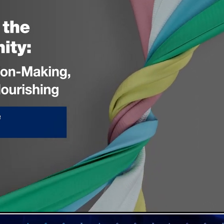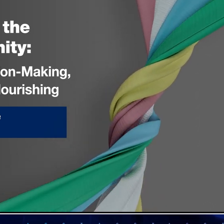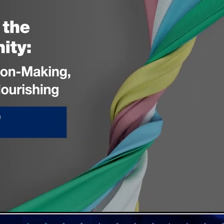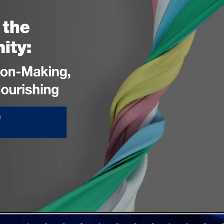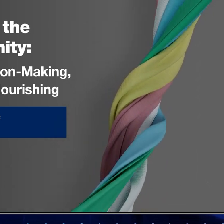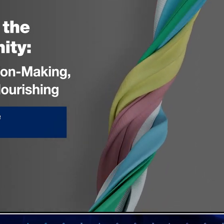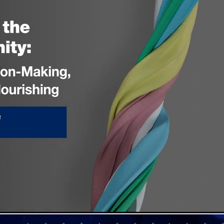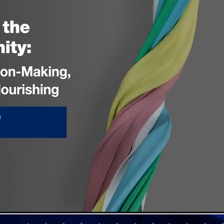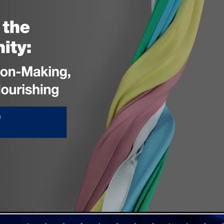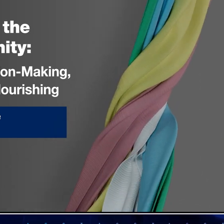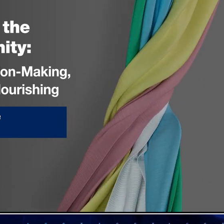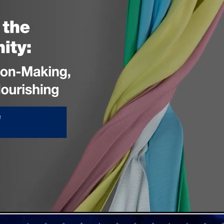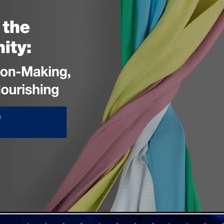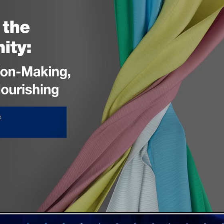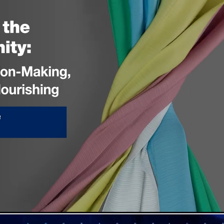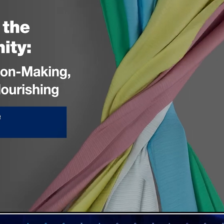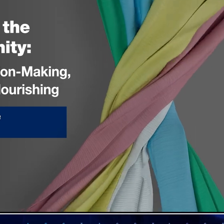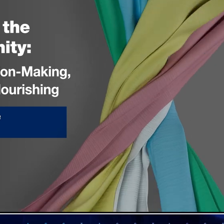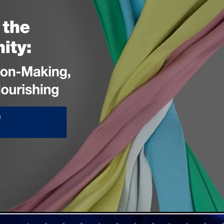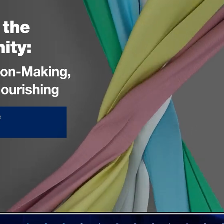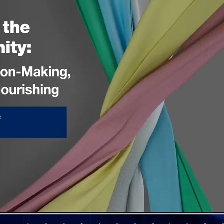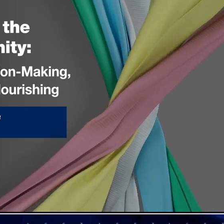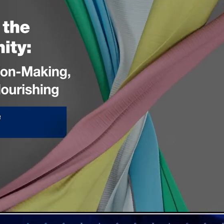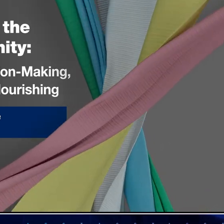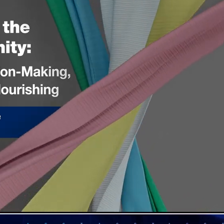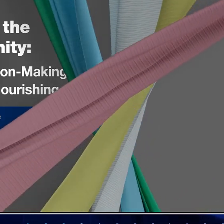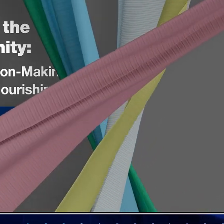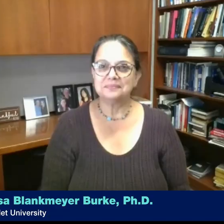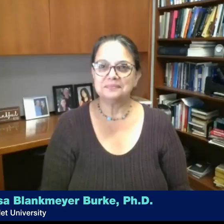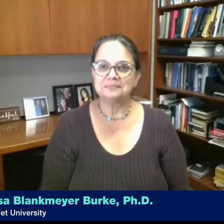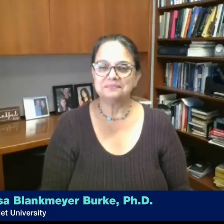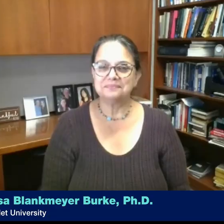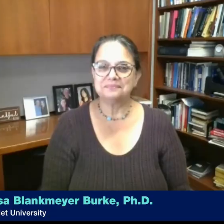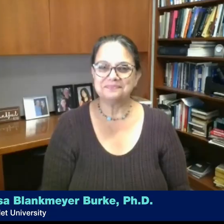Community, Cumulative Decision-Making, Eradication, and Flourishing.